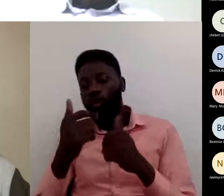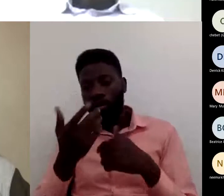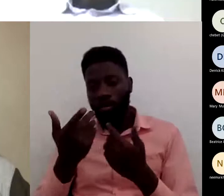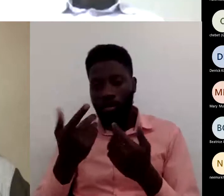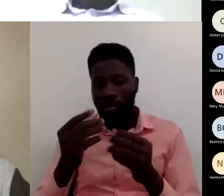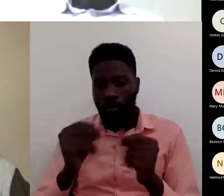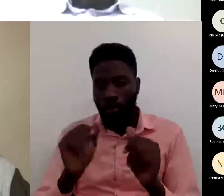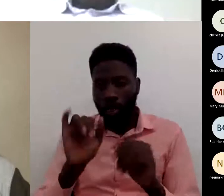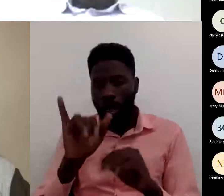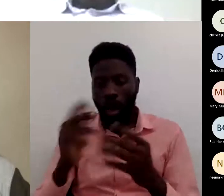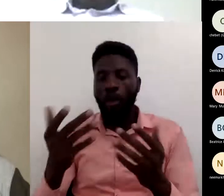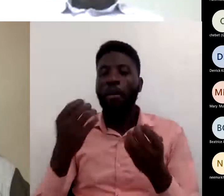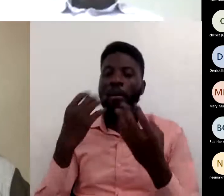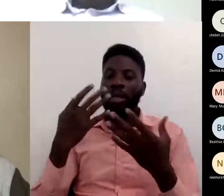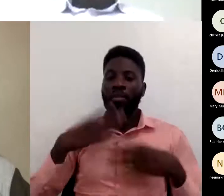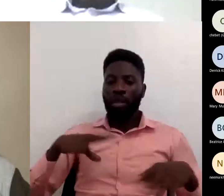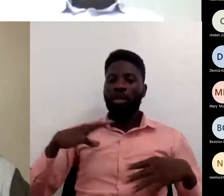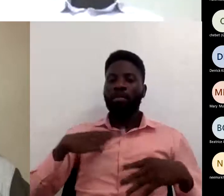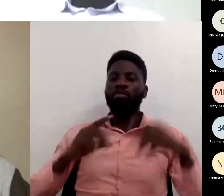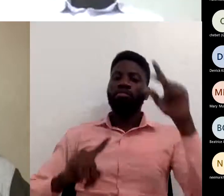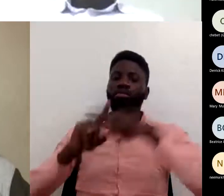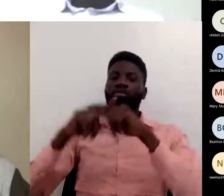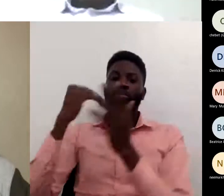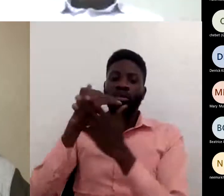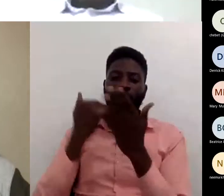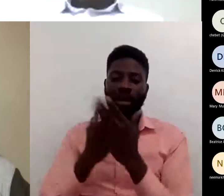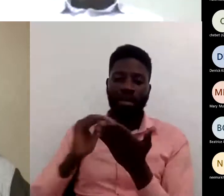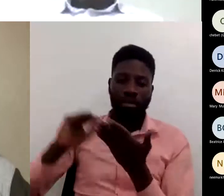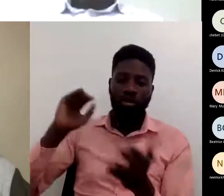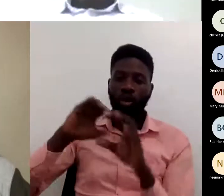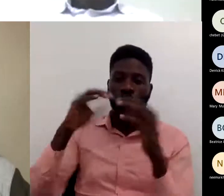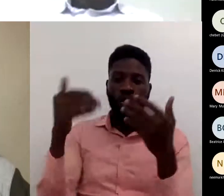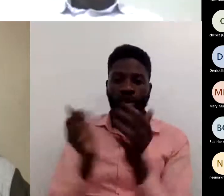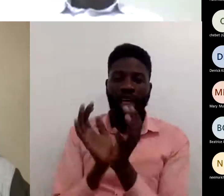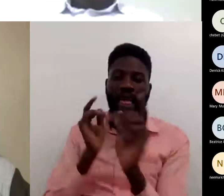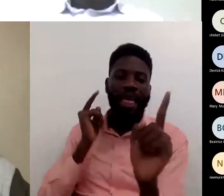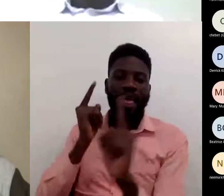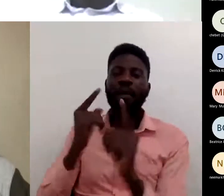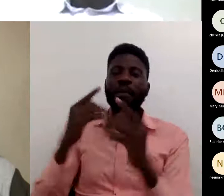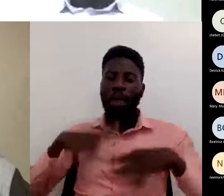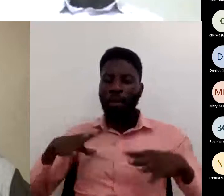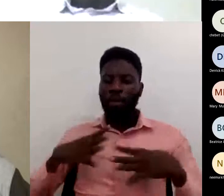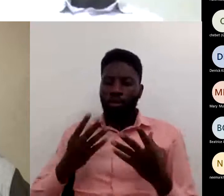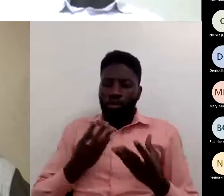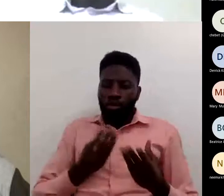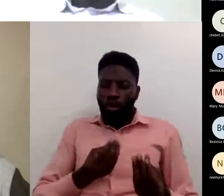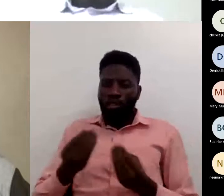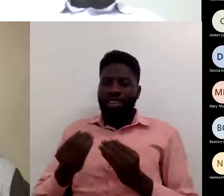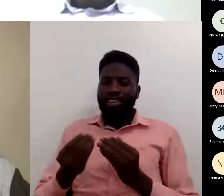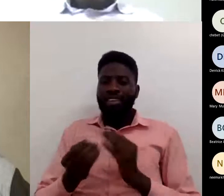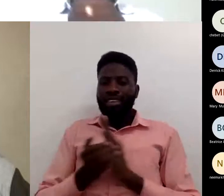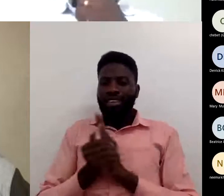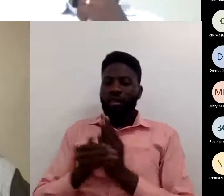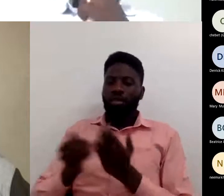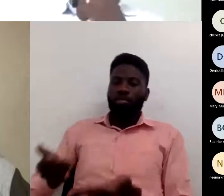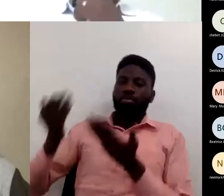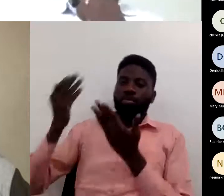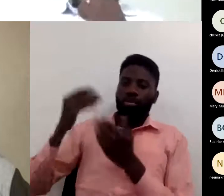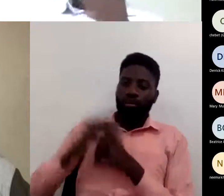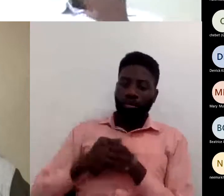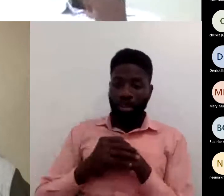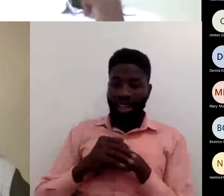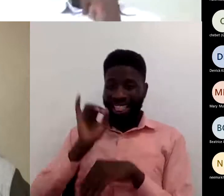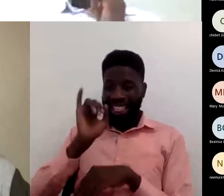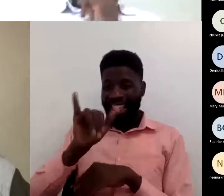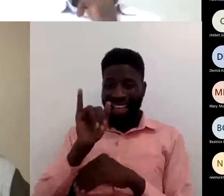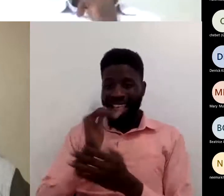and looking for programs like even in the community to help people build those soft skills. And that's one of the things that makes me